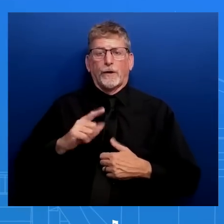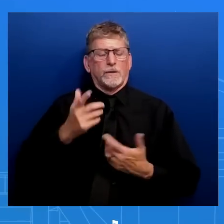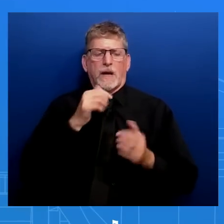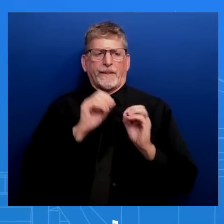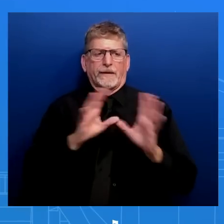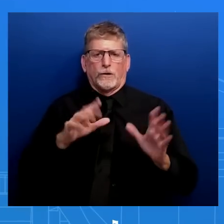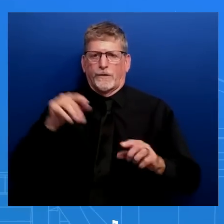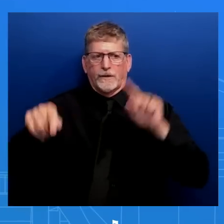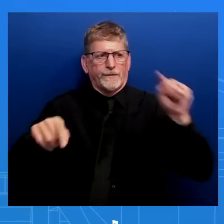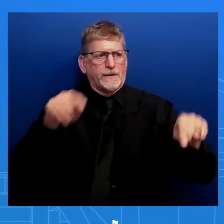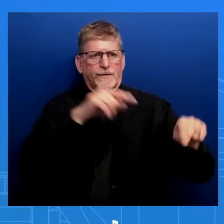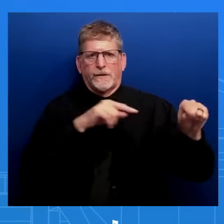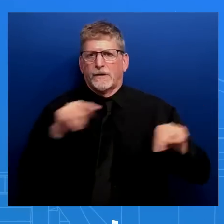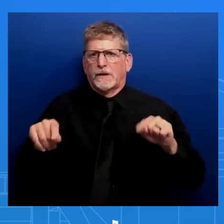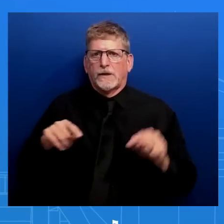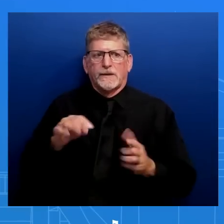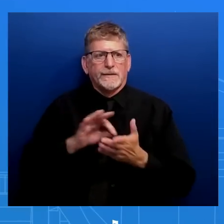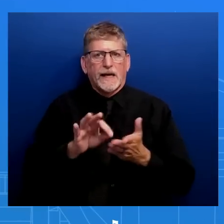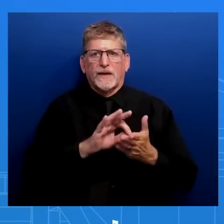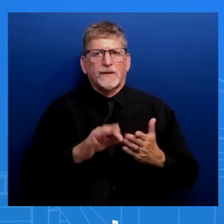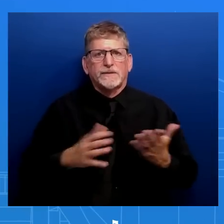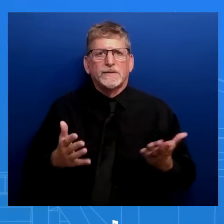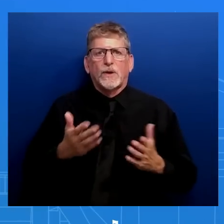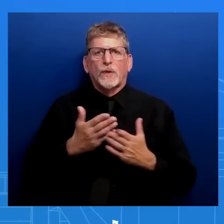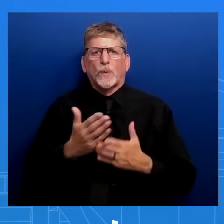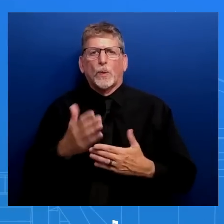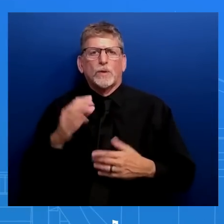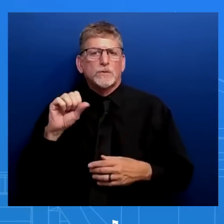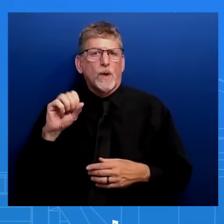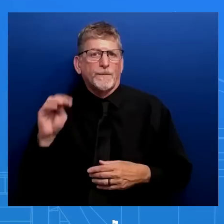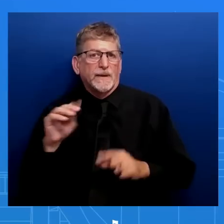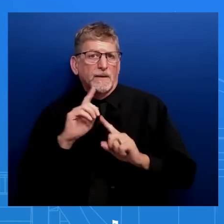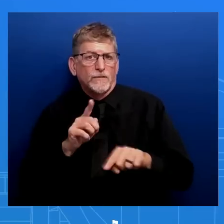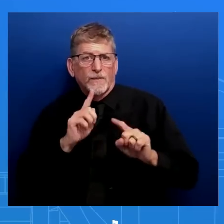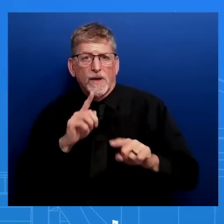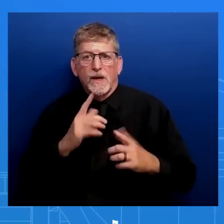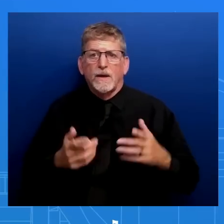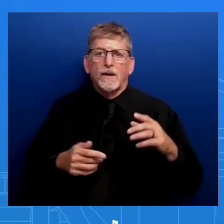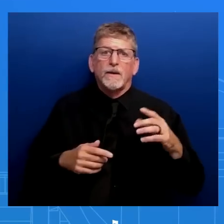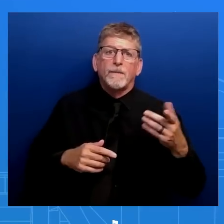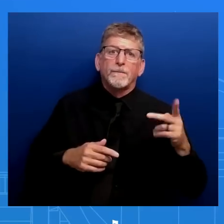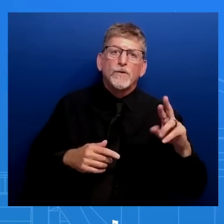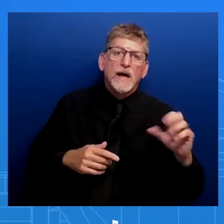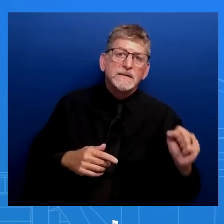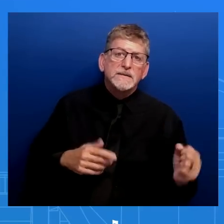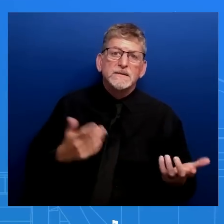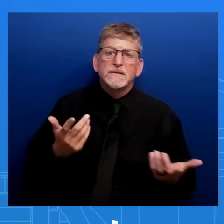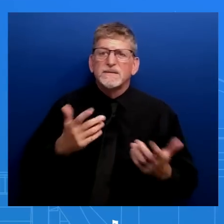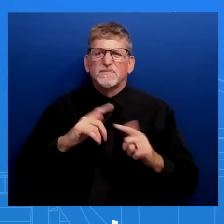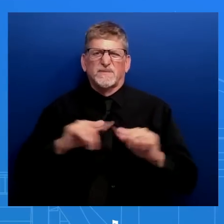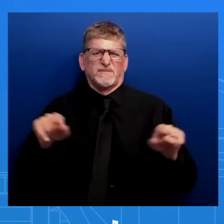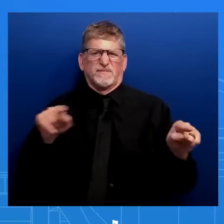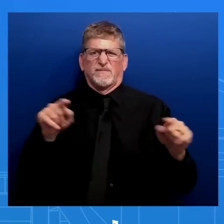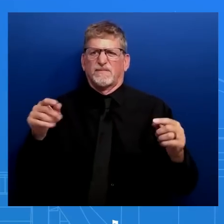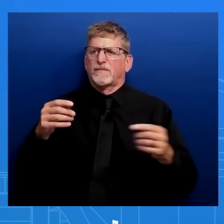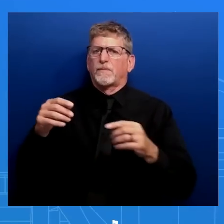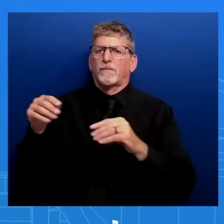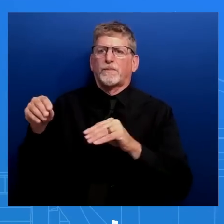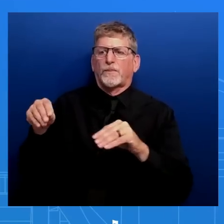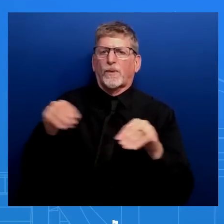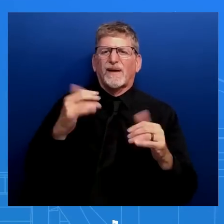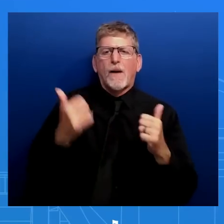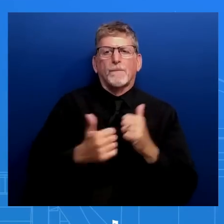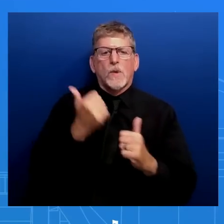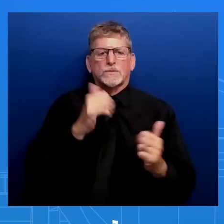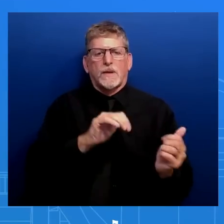press and social media, that many of them moved back across into Ukraine. But we're not in a position to verify